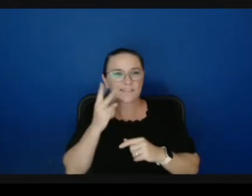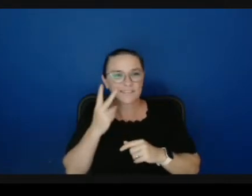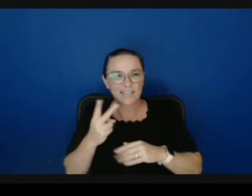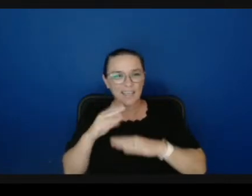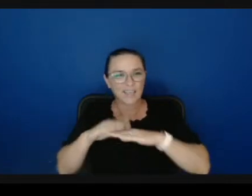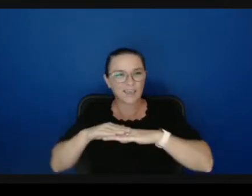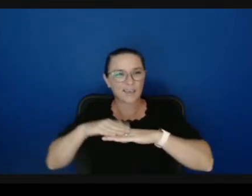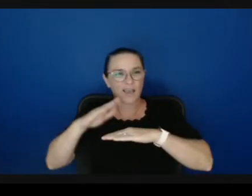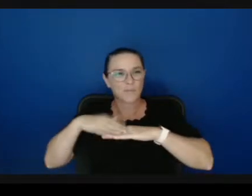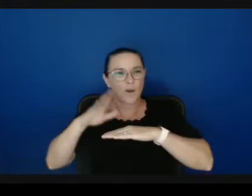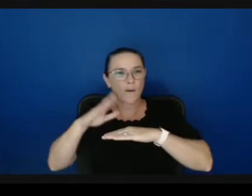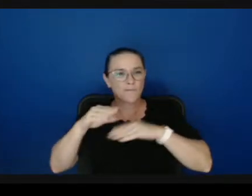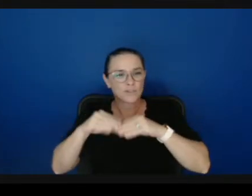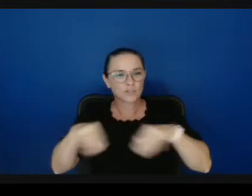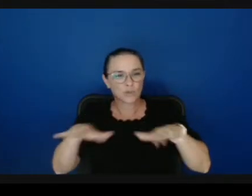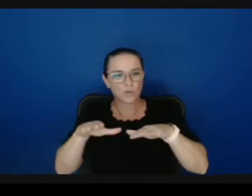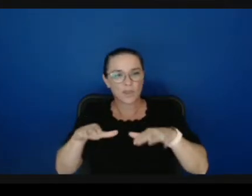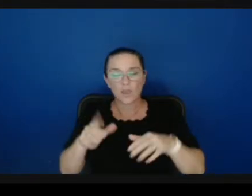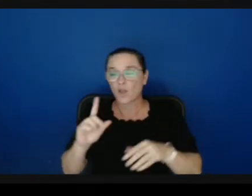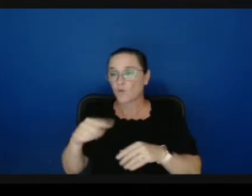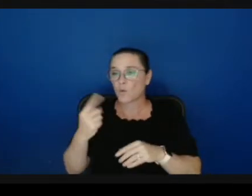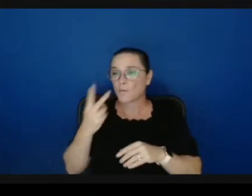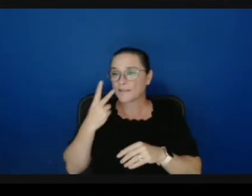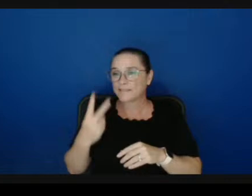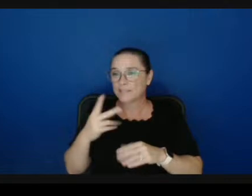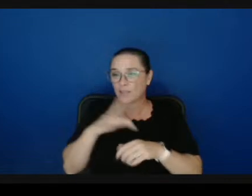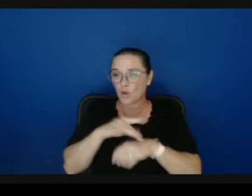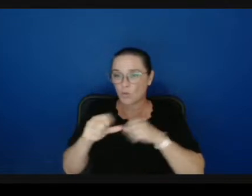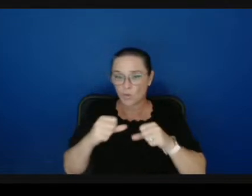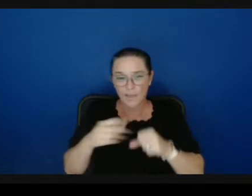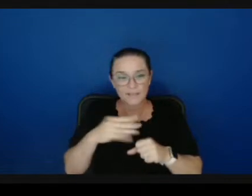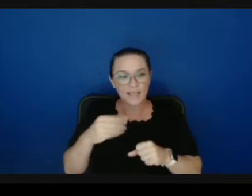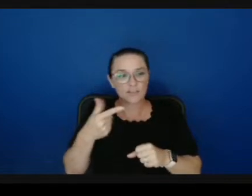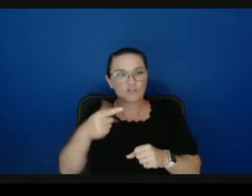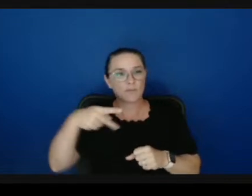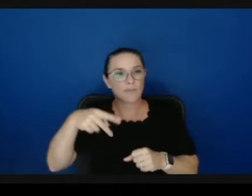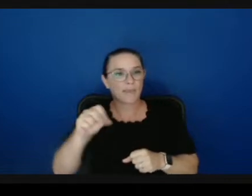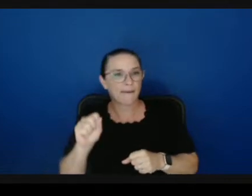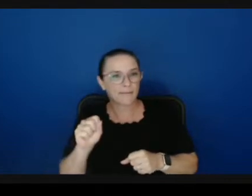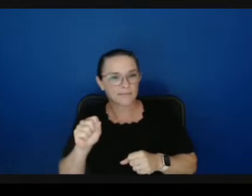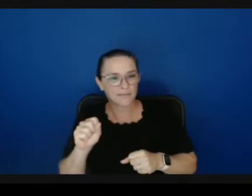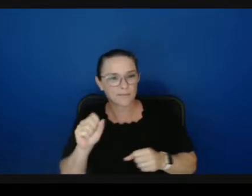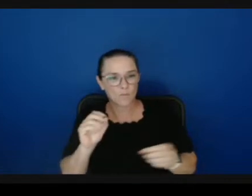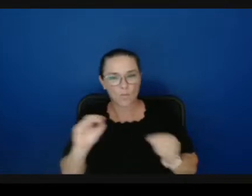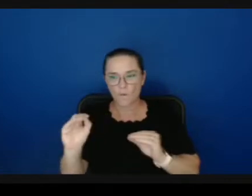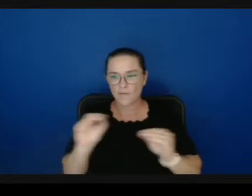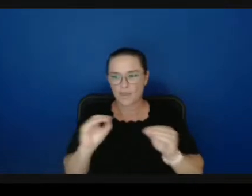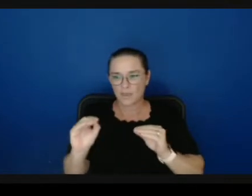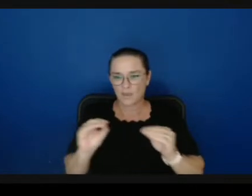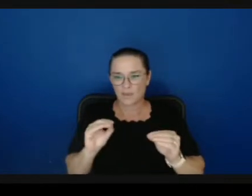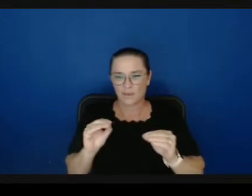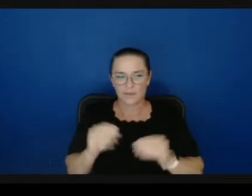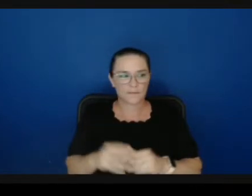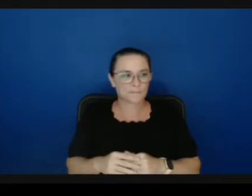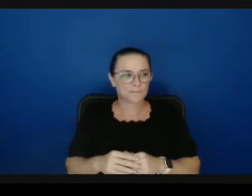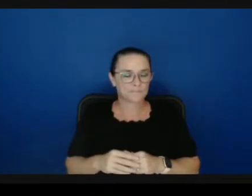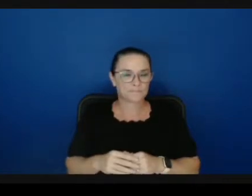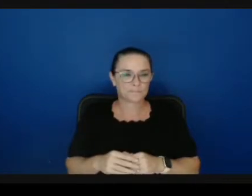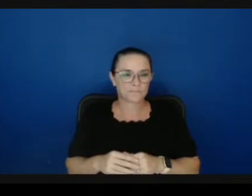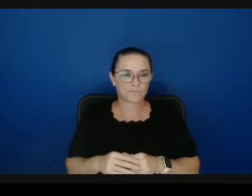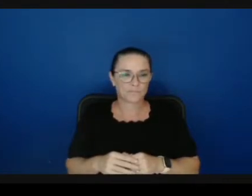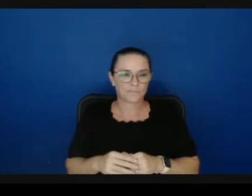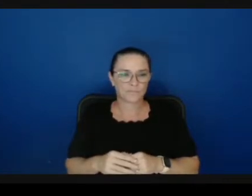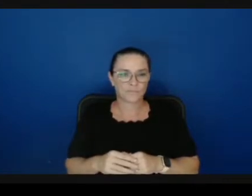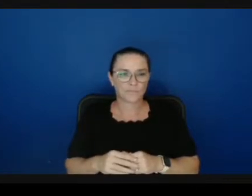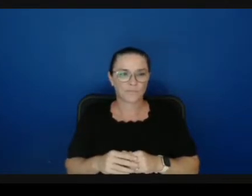seeing instead the earthquakes and GPS movements that are off the scale, and the tilt meter is doing interesting things and those